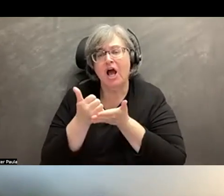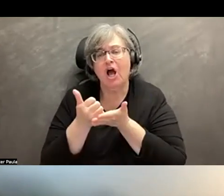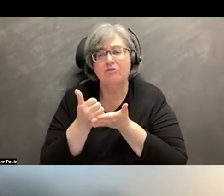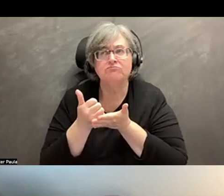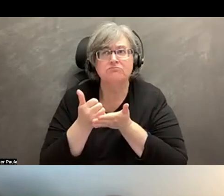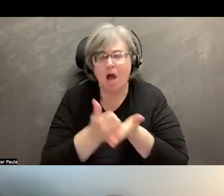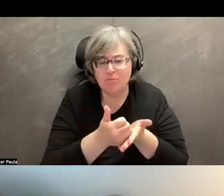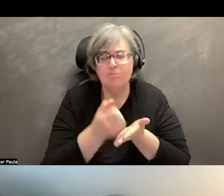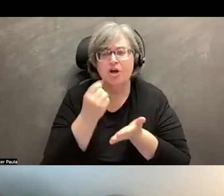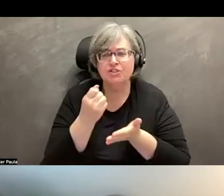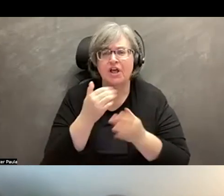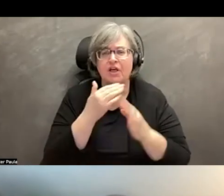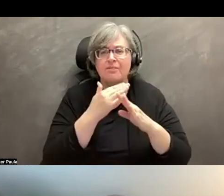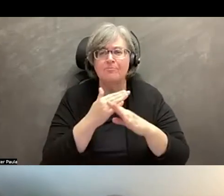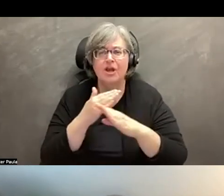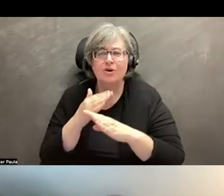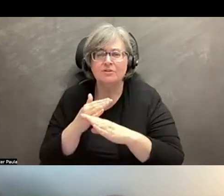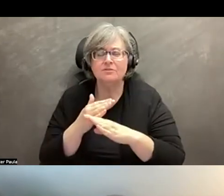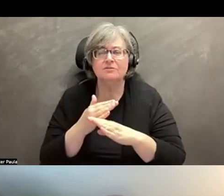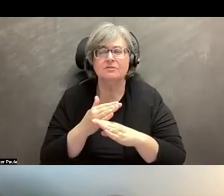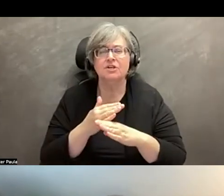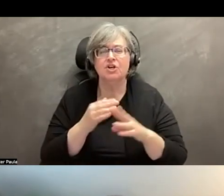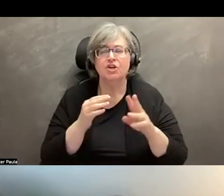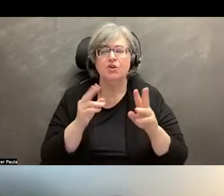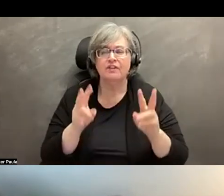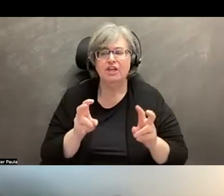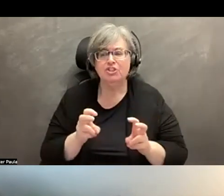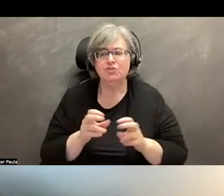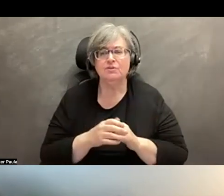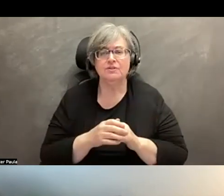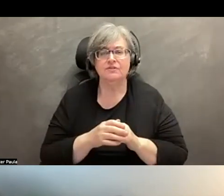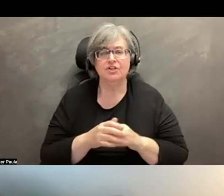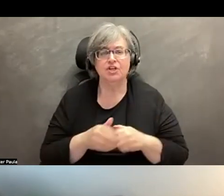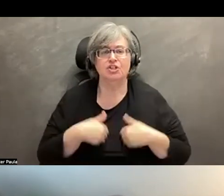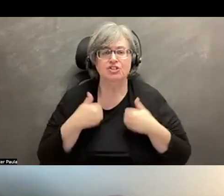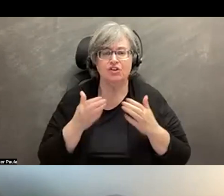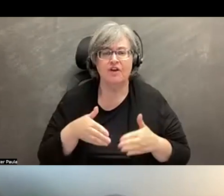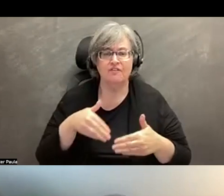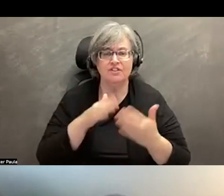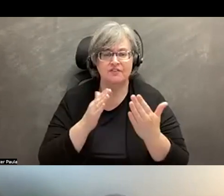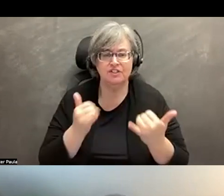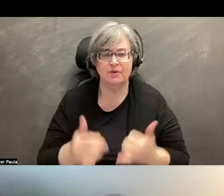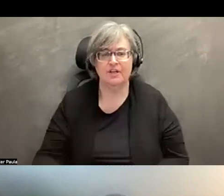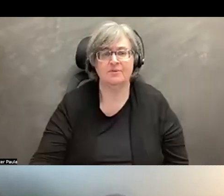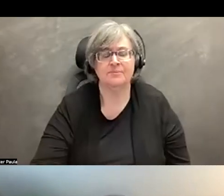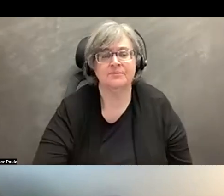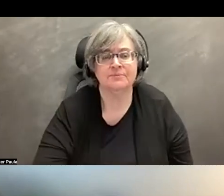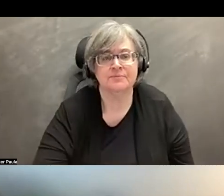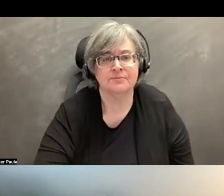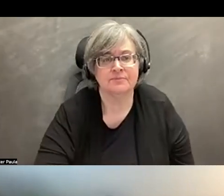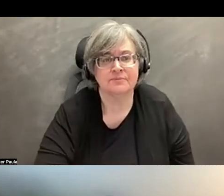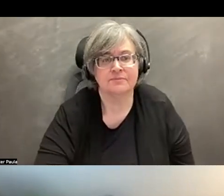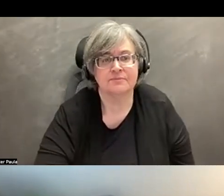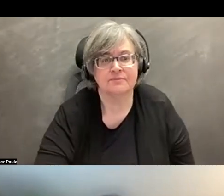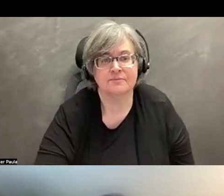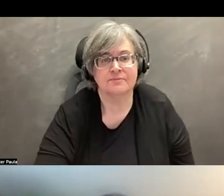the barriers or the issues that survivors are facing. And 12